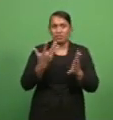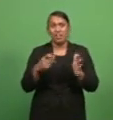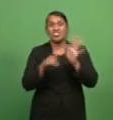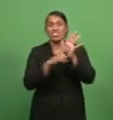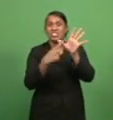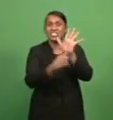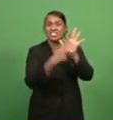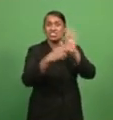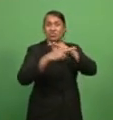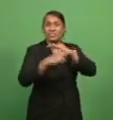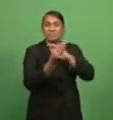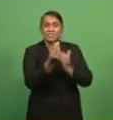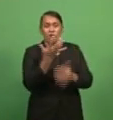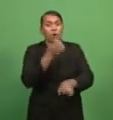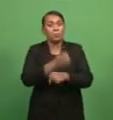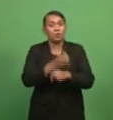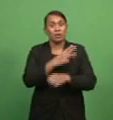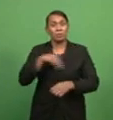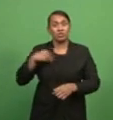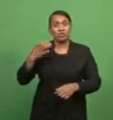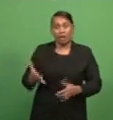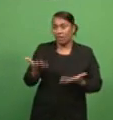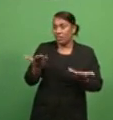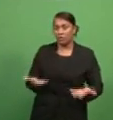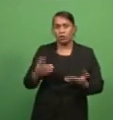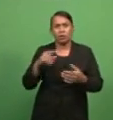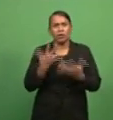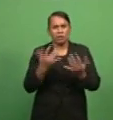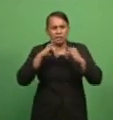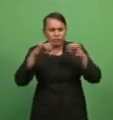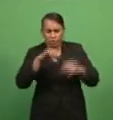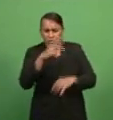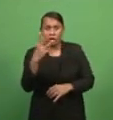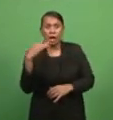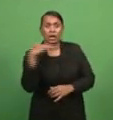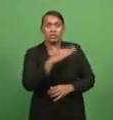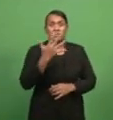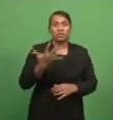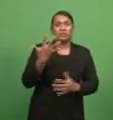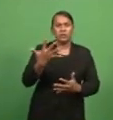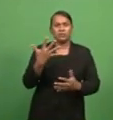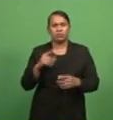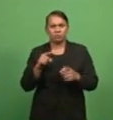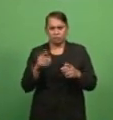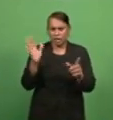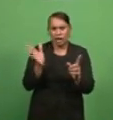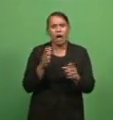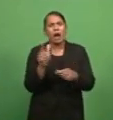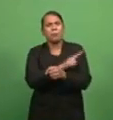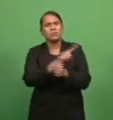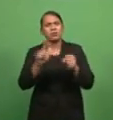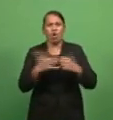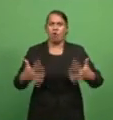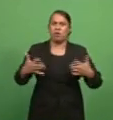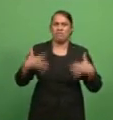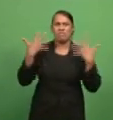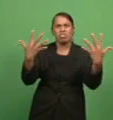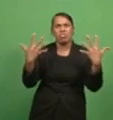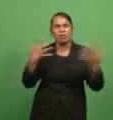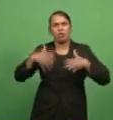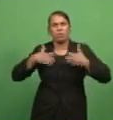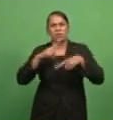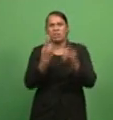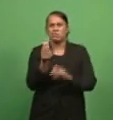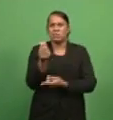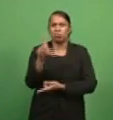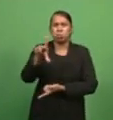is already investigating 305 labour complaints of a similar nature. The Employment Minister Parveen Kumar is in fact in the